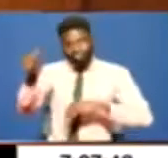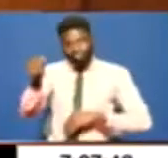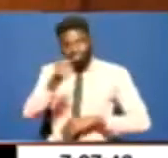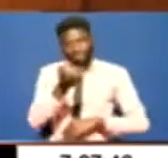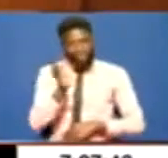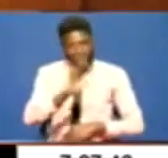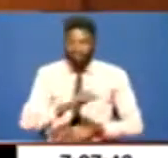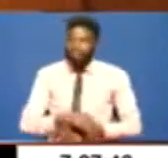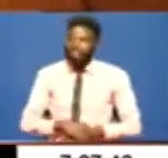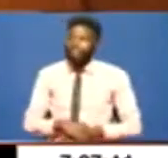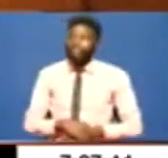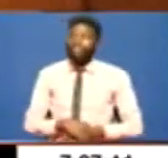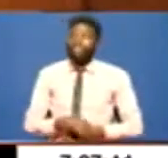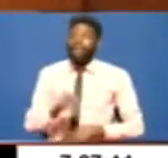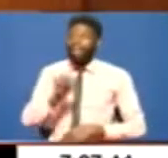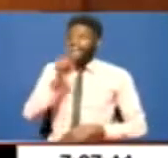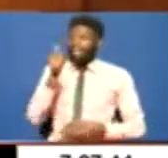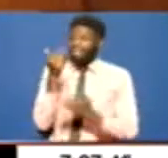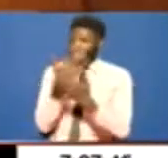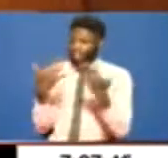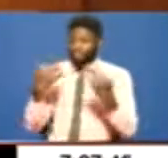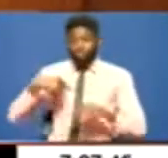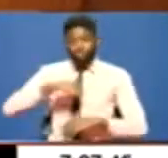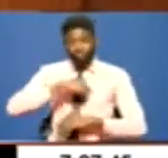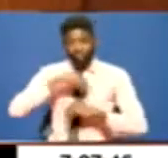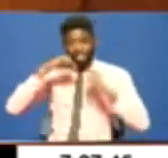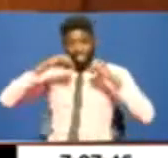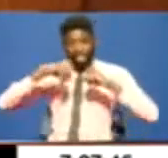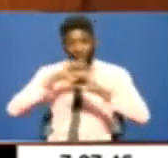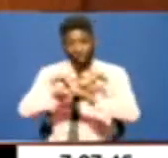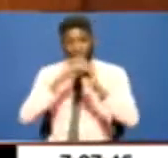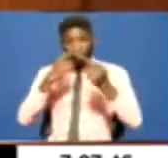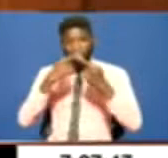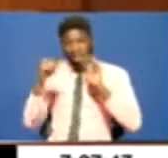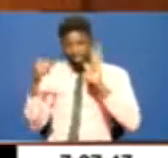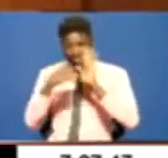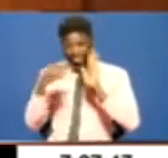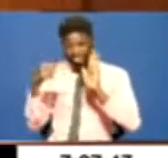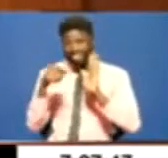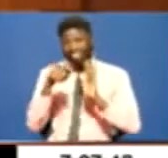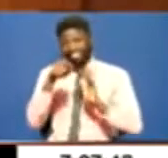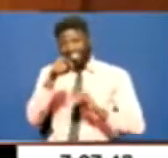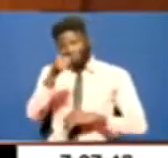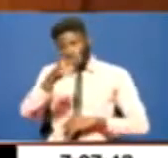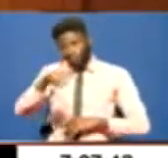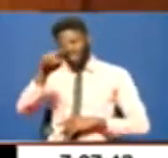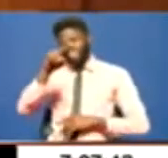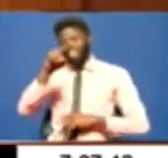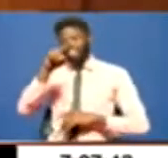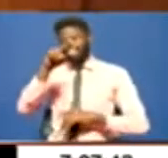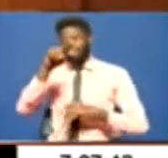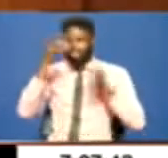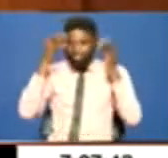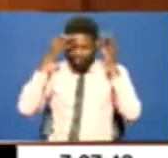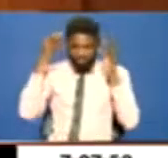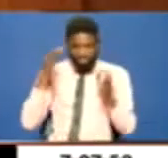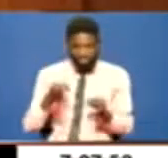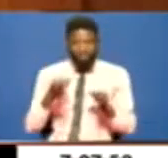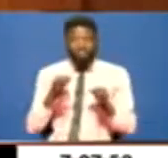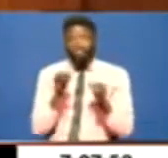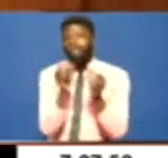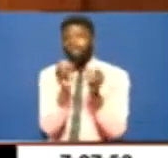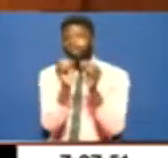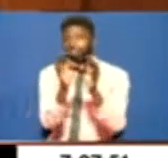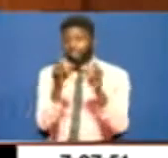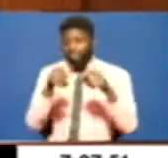the past, but on this one you got it very right, Mr. Speaker. You got it extremely right. And if you had